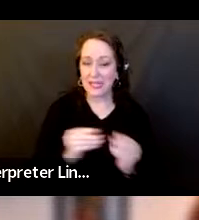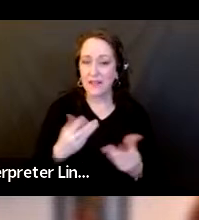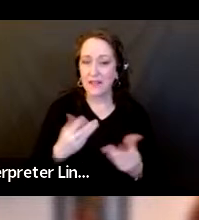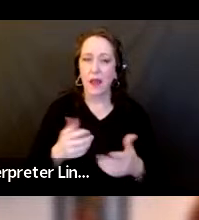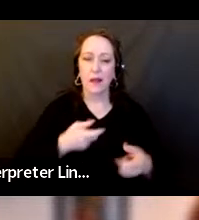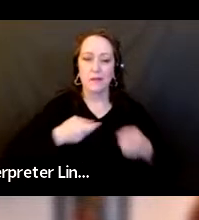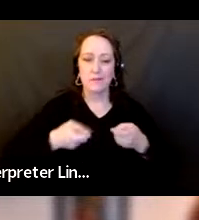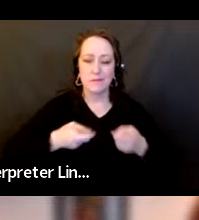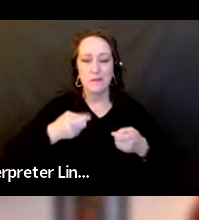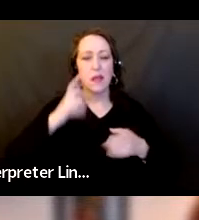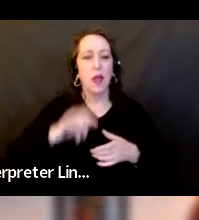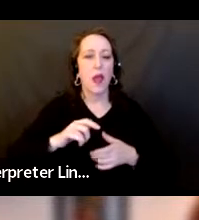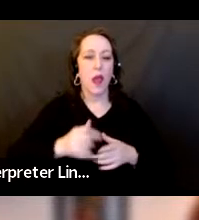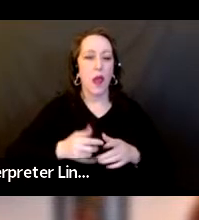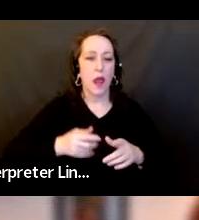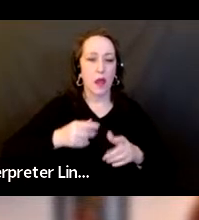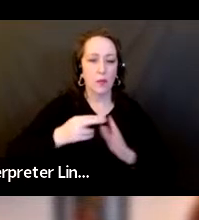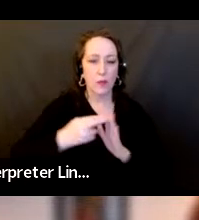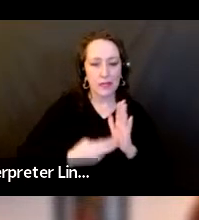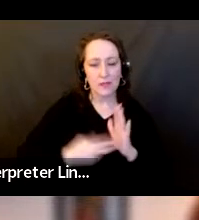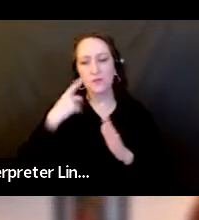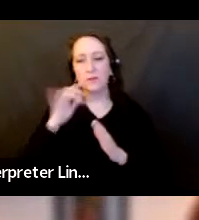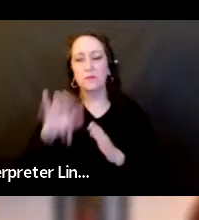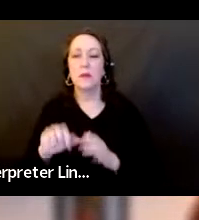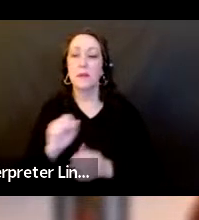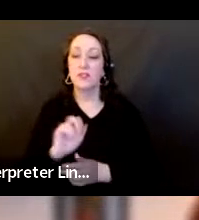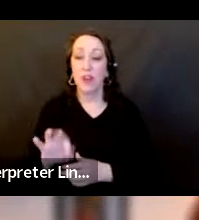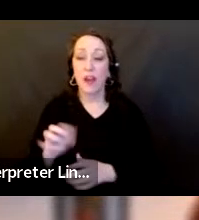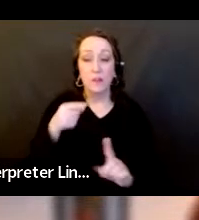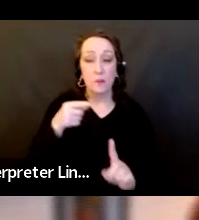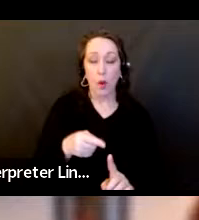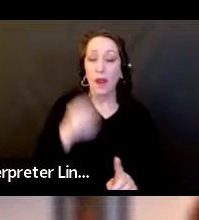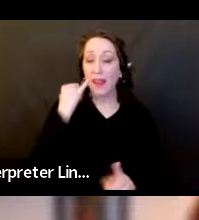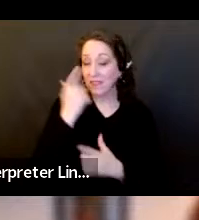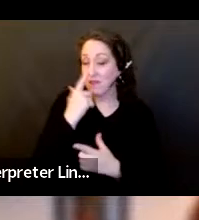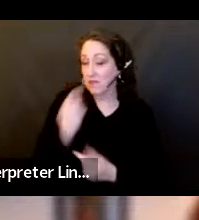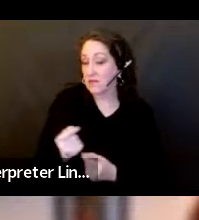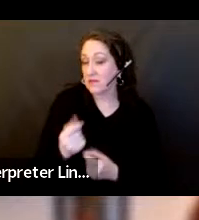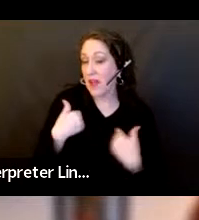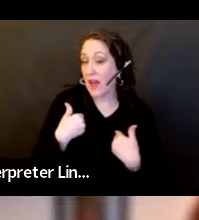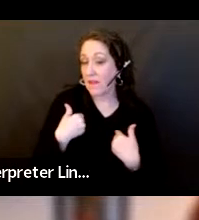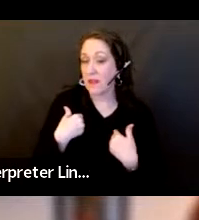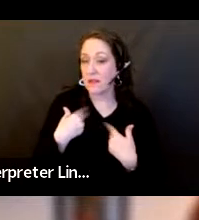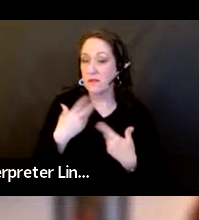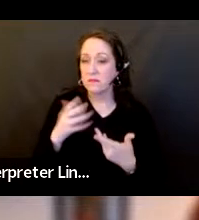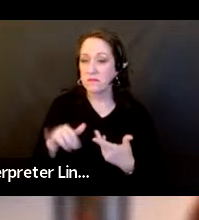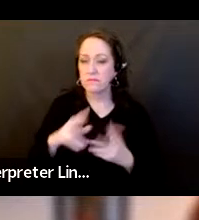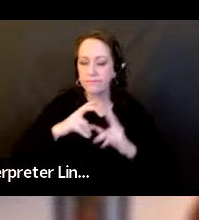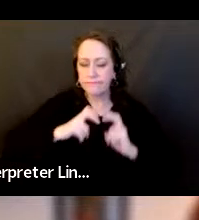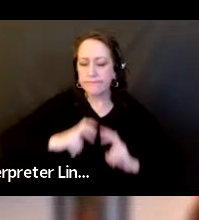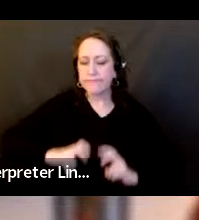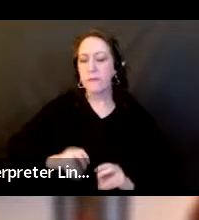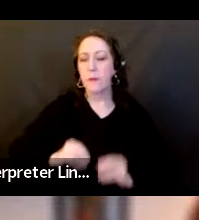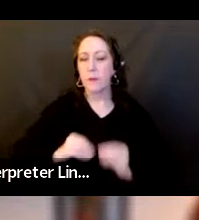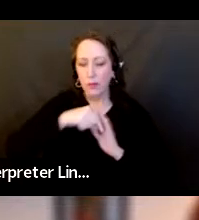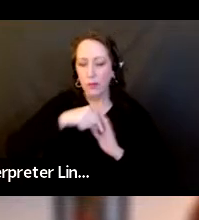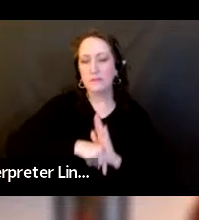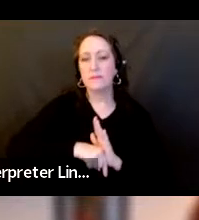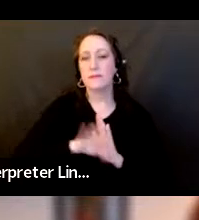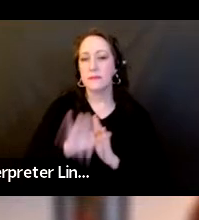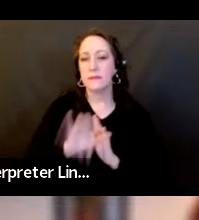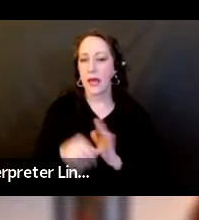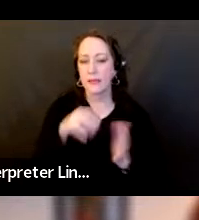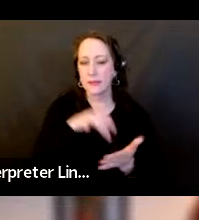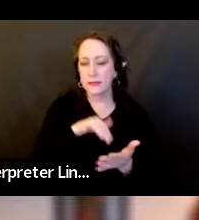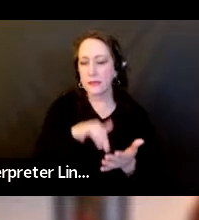topics related to trucks. But to Jeff's point, I do think if there's interest in holding that space to maybe dig a little deeper into this